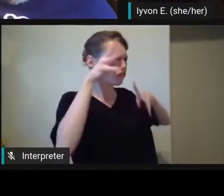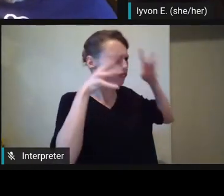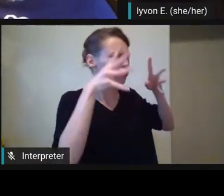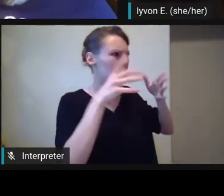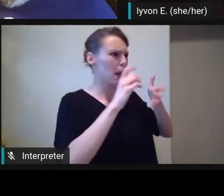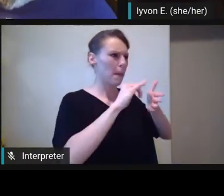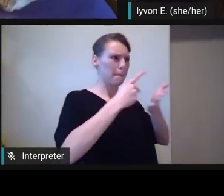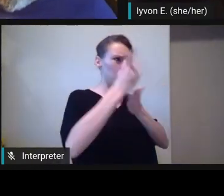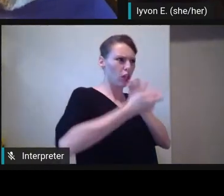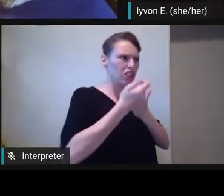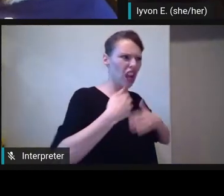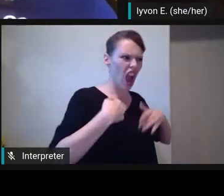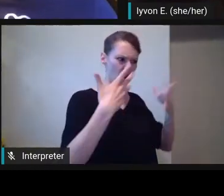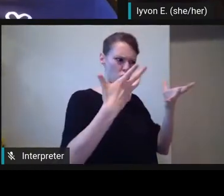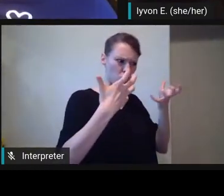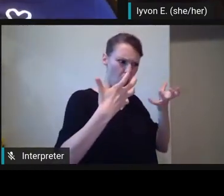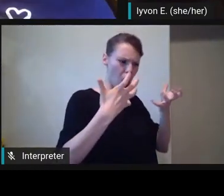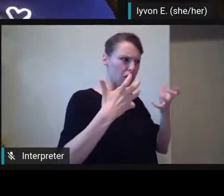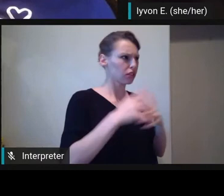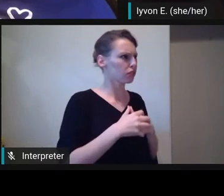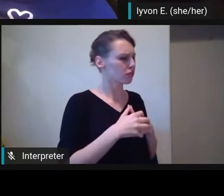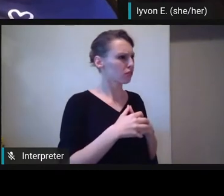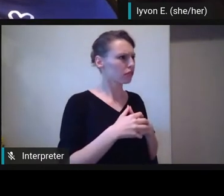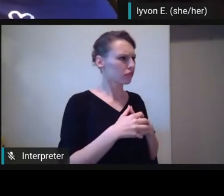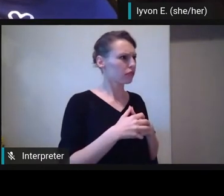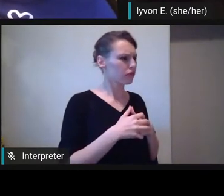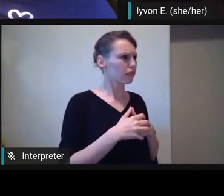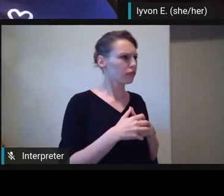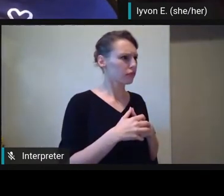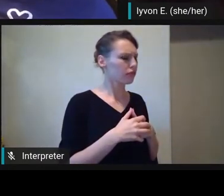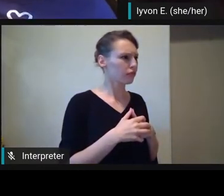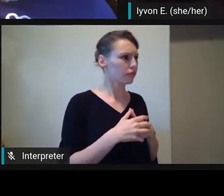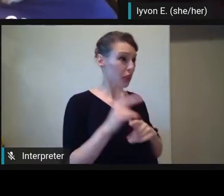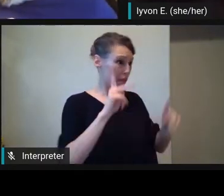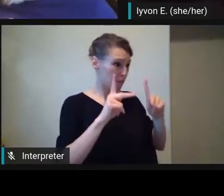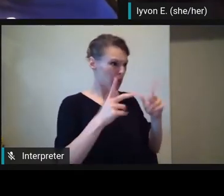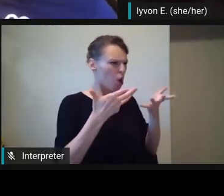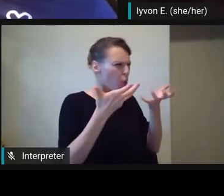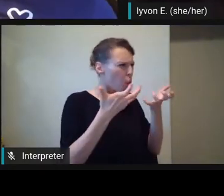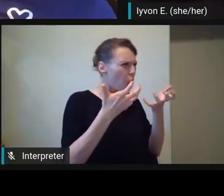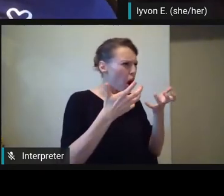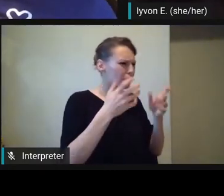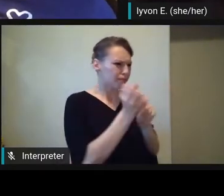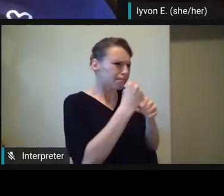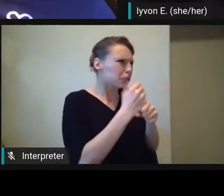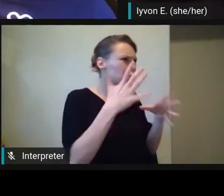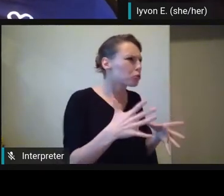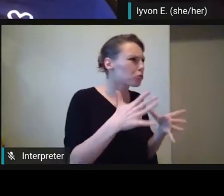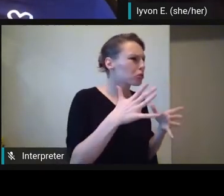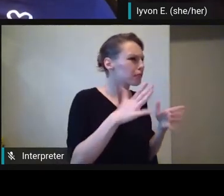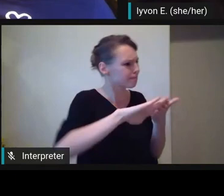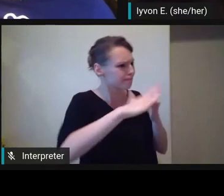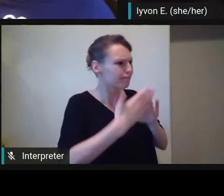think that people who, you know, want to produce, you have the time now to say, all